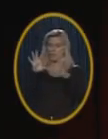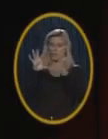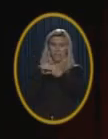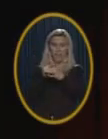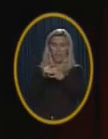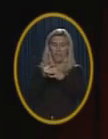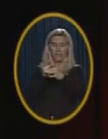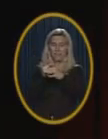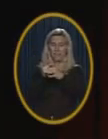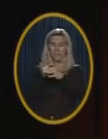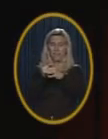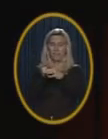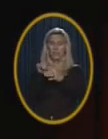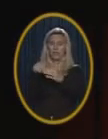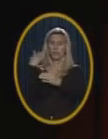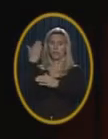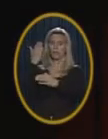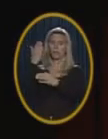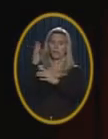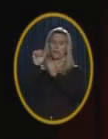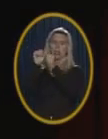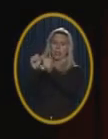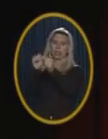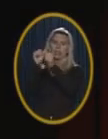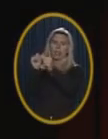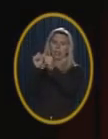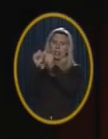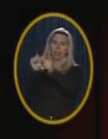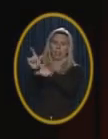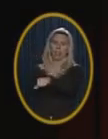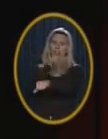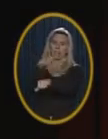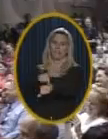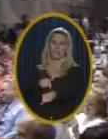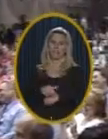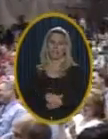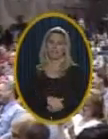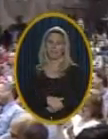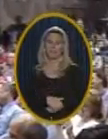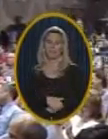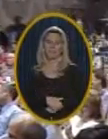you're going to be up there a long, long time.